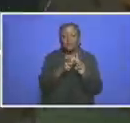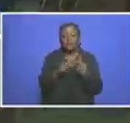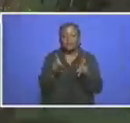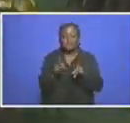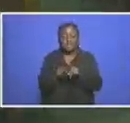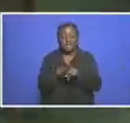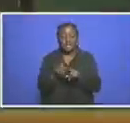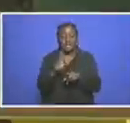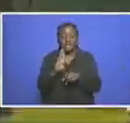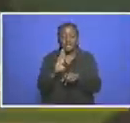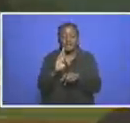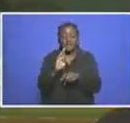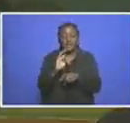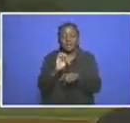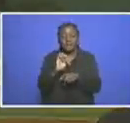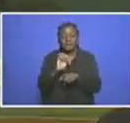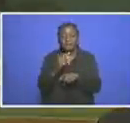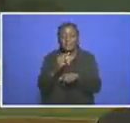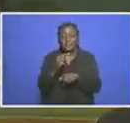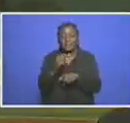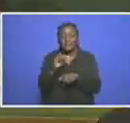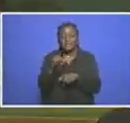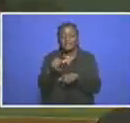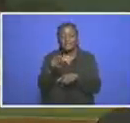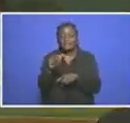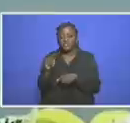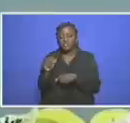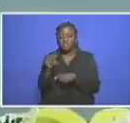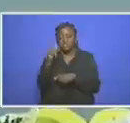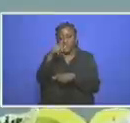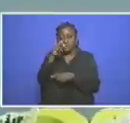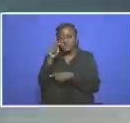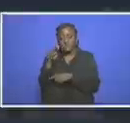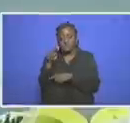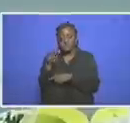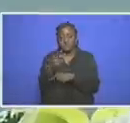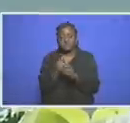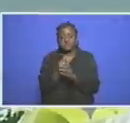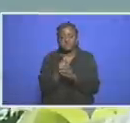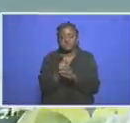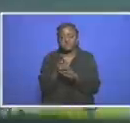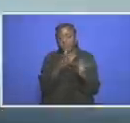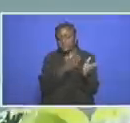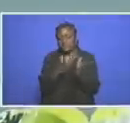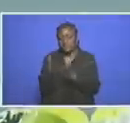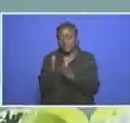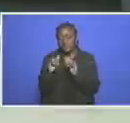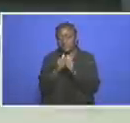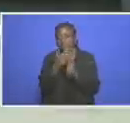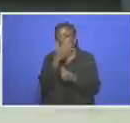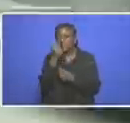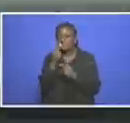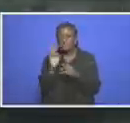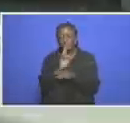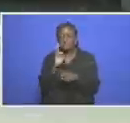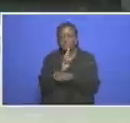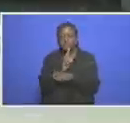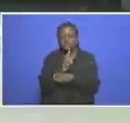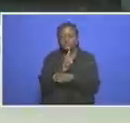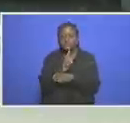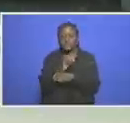Honorable Maya Motley, the two countries linked by IMF borrowing, and strategizing on how best to utilize the